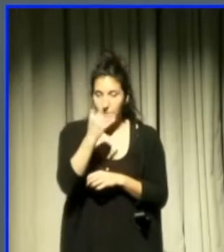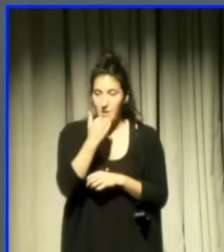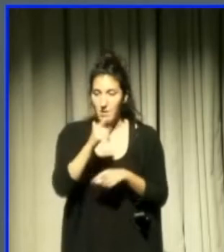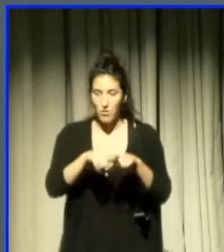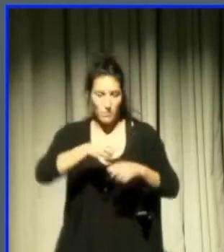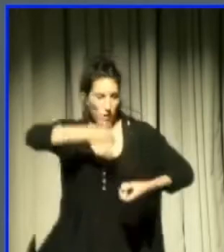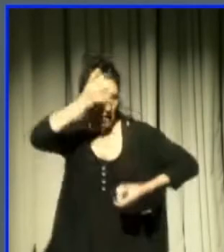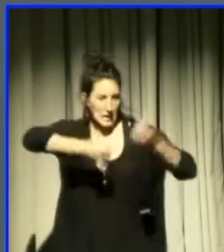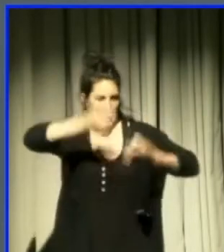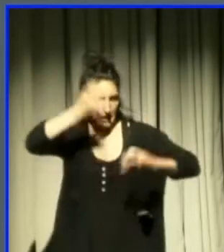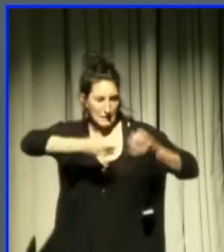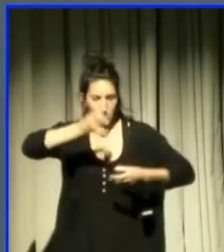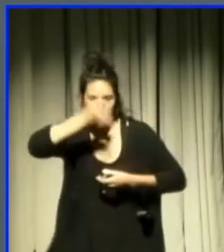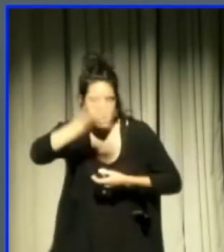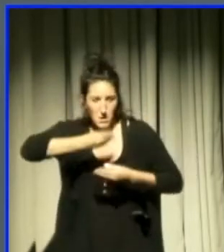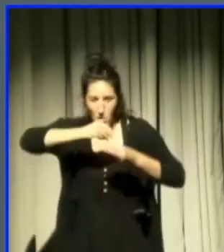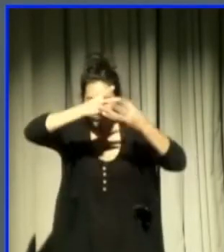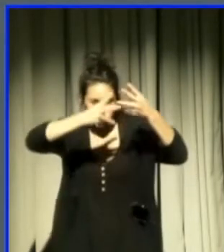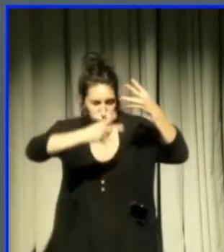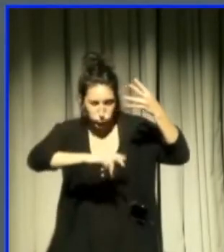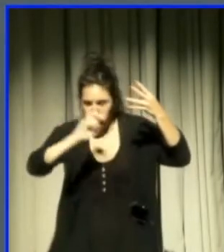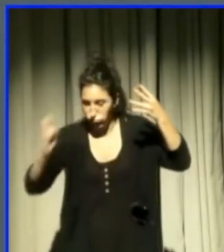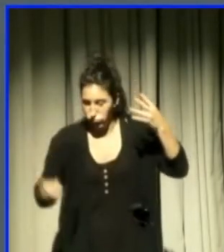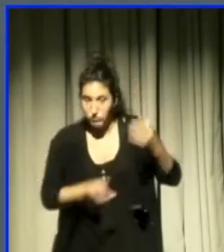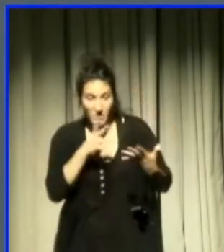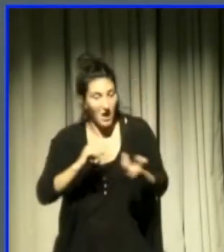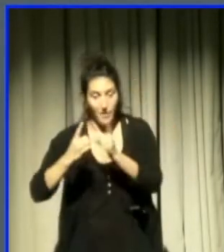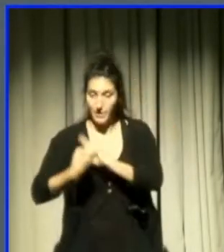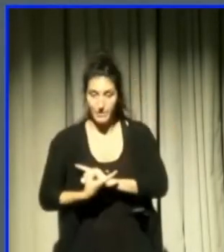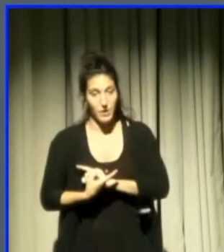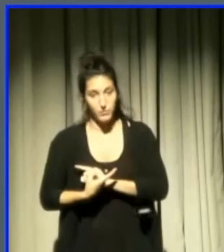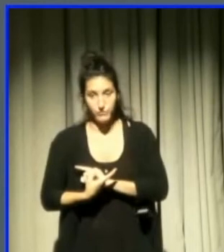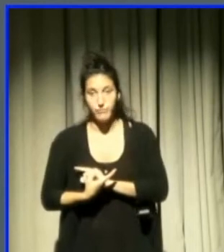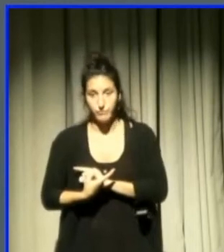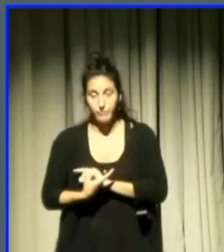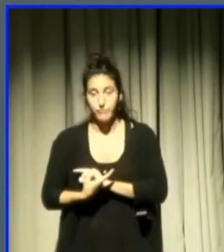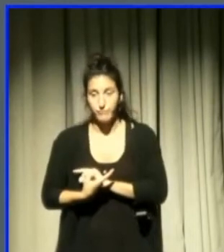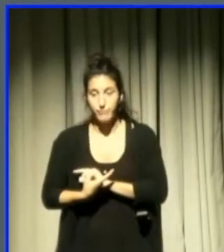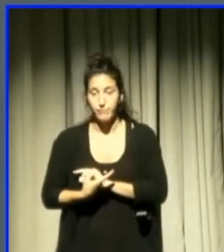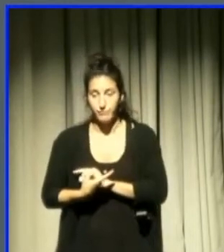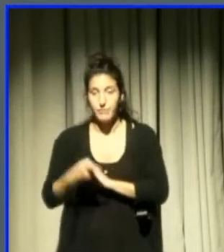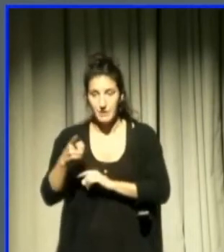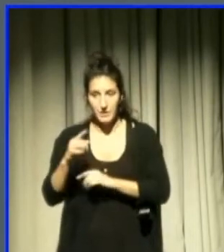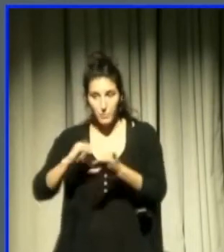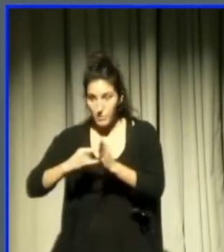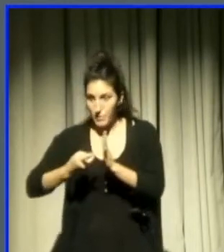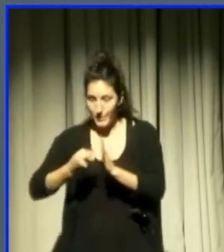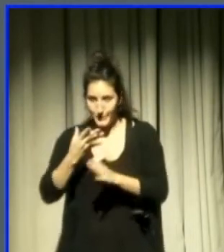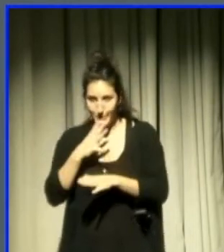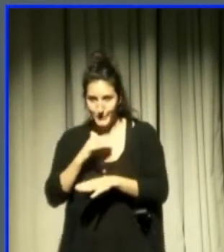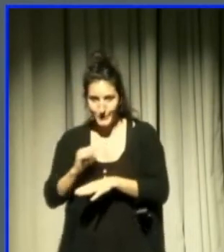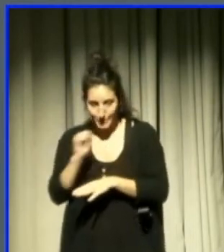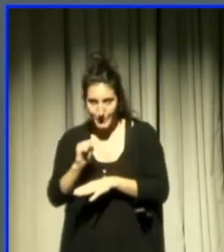But right now it's kind of different. So this is a fantastic project that has been initiated by this